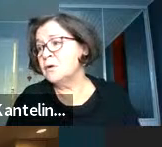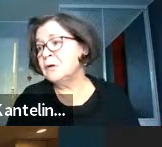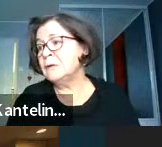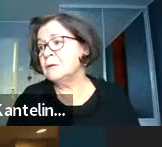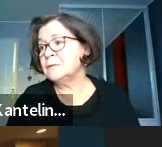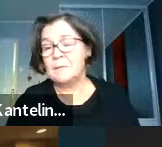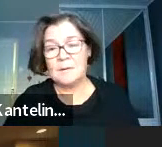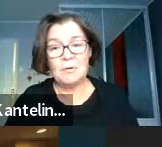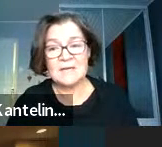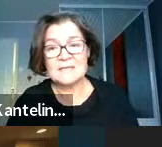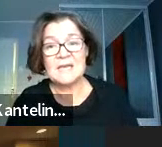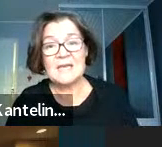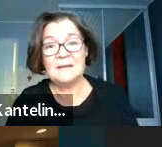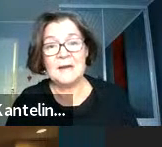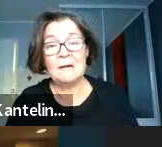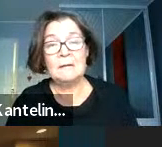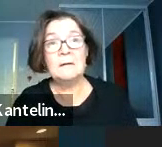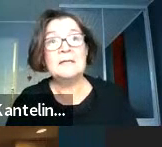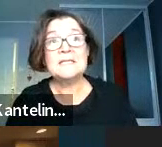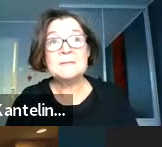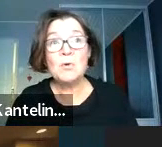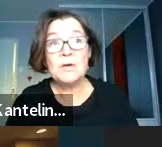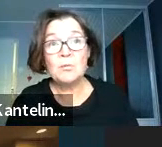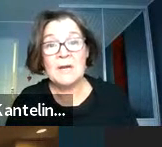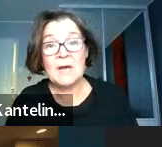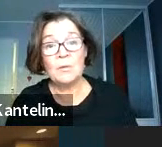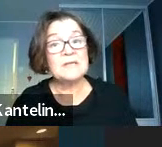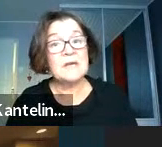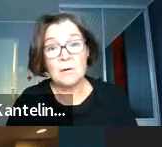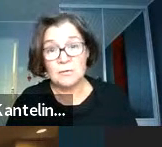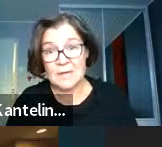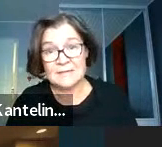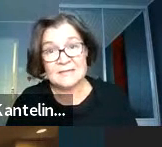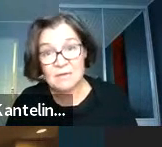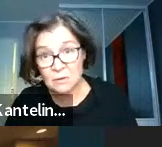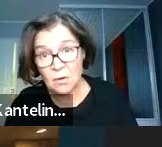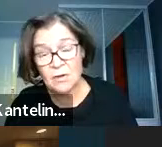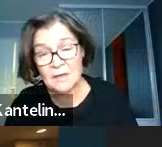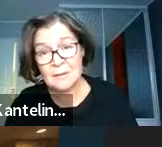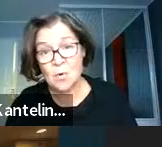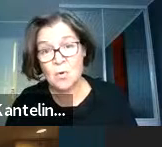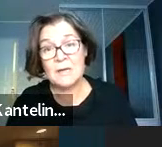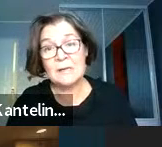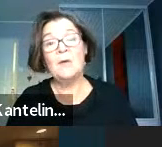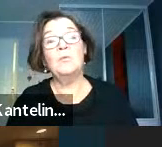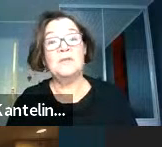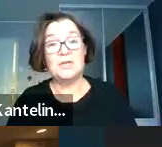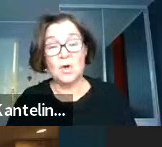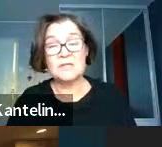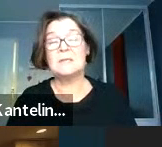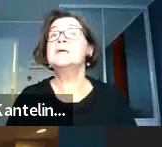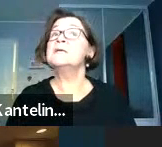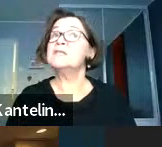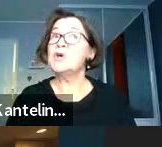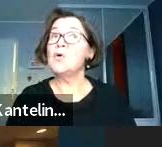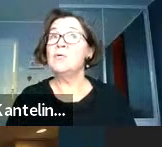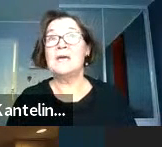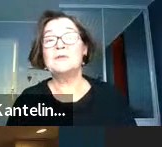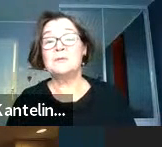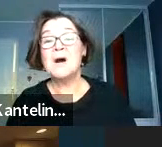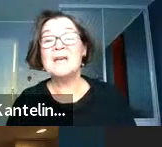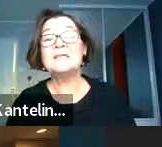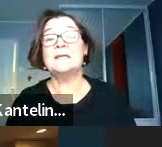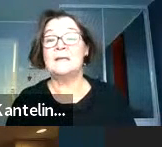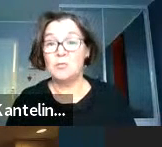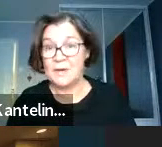side corner that people are skiing there. This morning, when I went out at 7 o'clock in the morning with the dogs, so